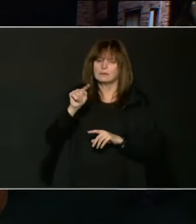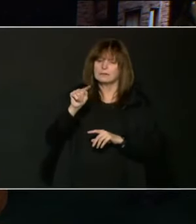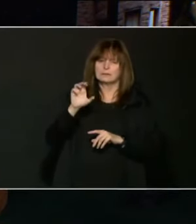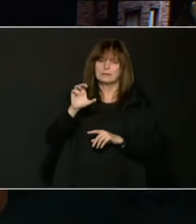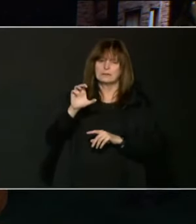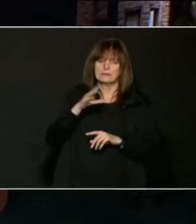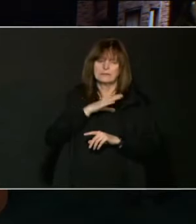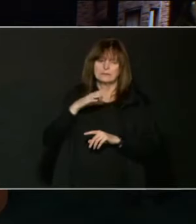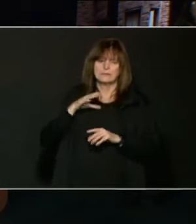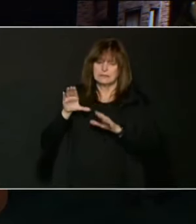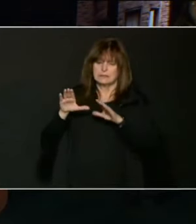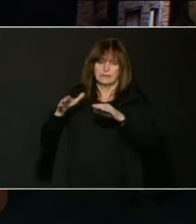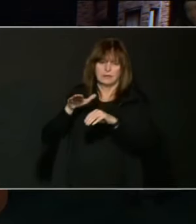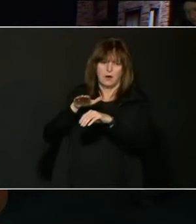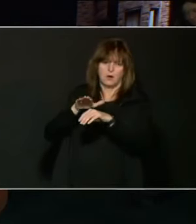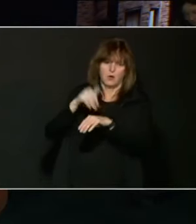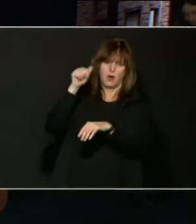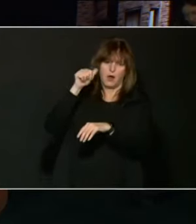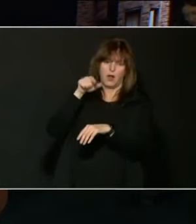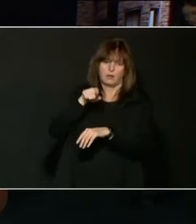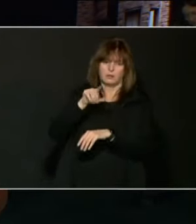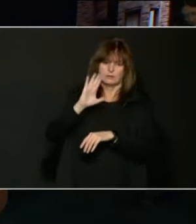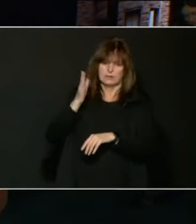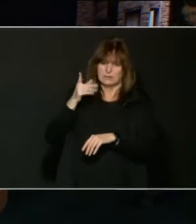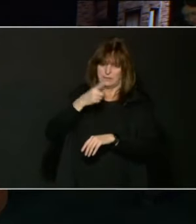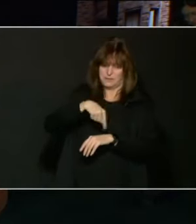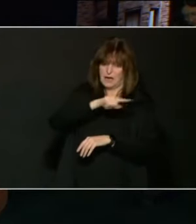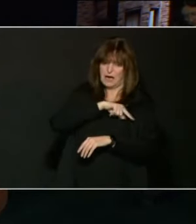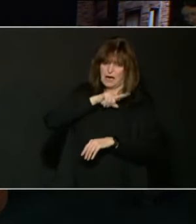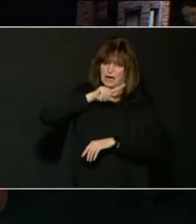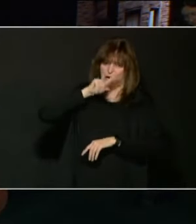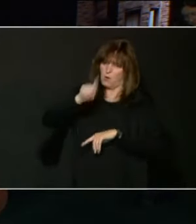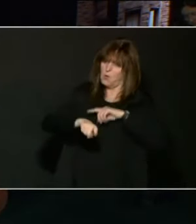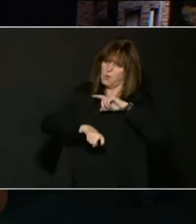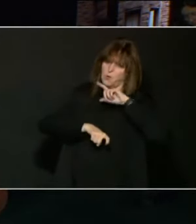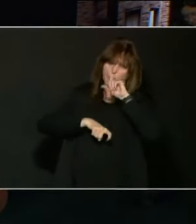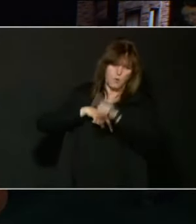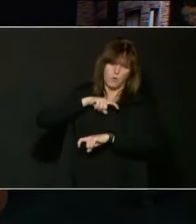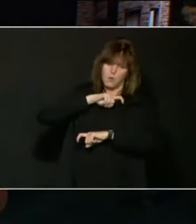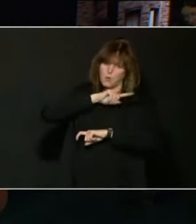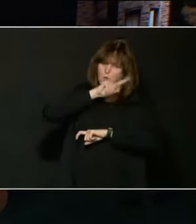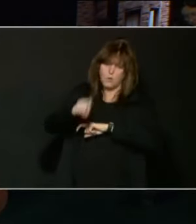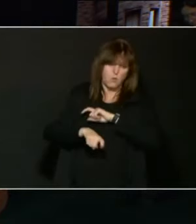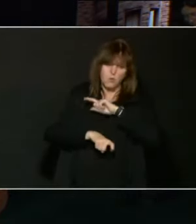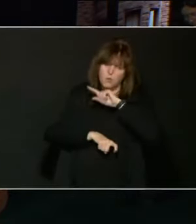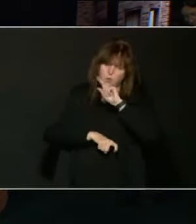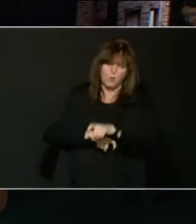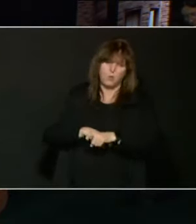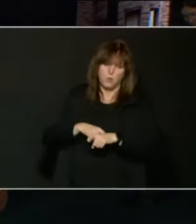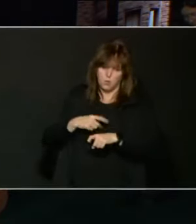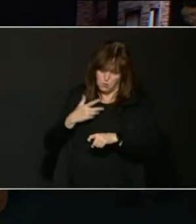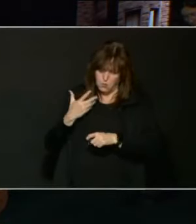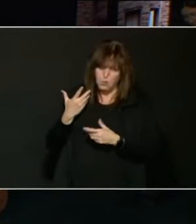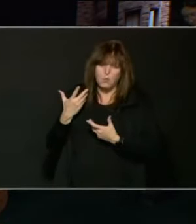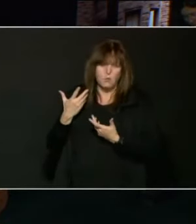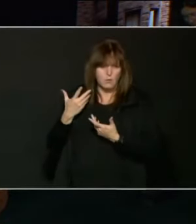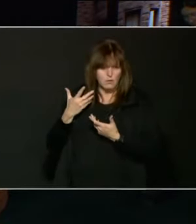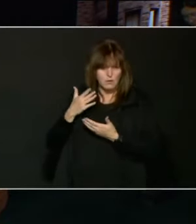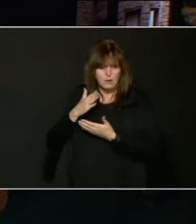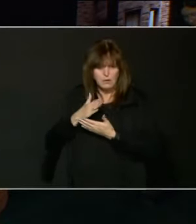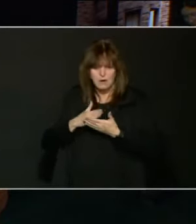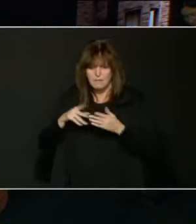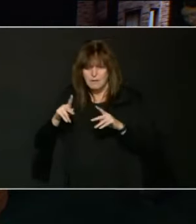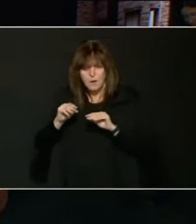pretty tough and probing questions in terms of asymptomatic spread and did you follow the